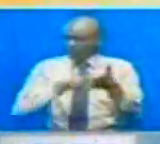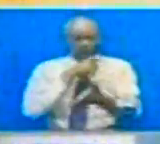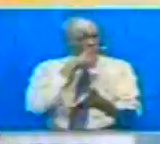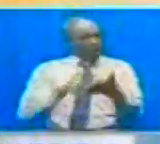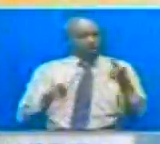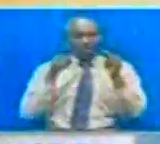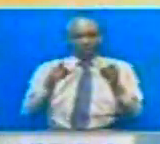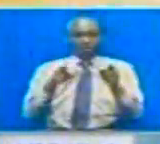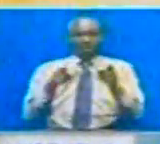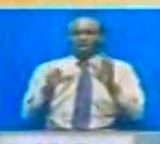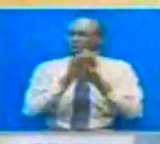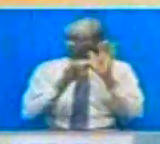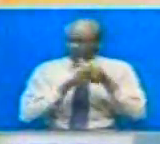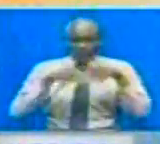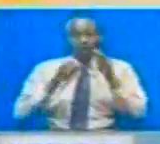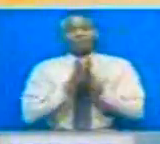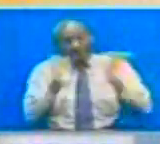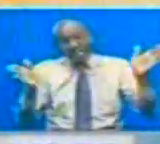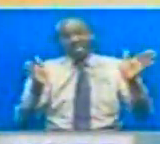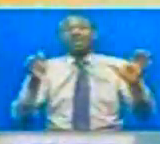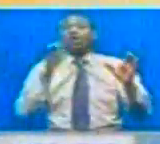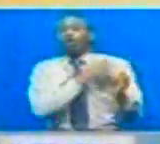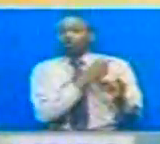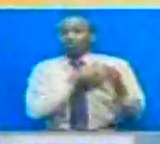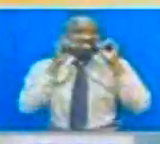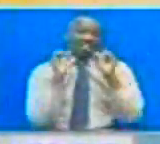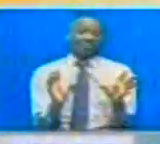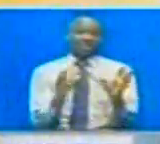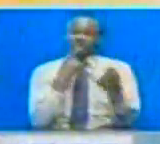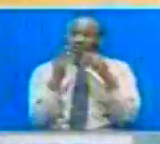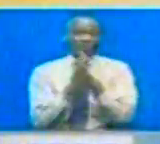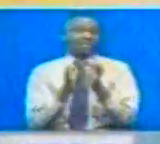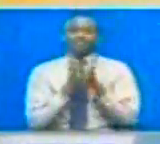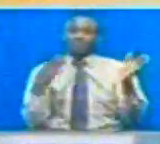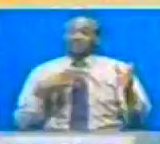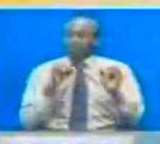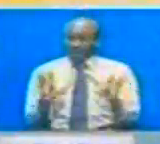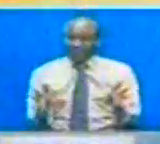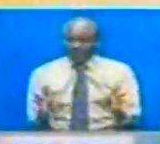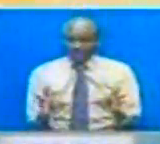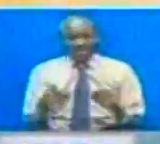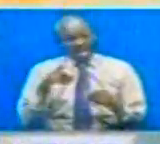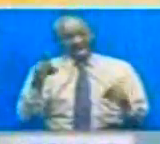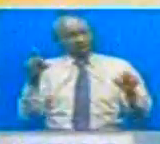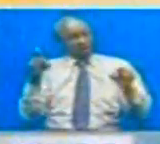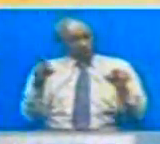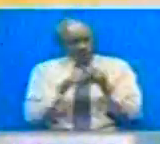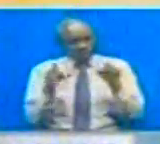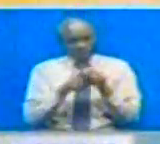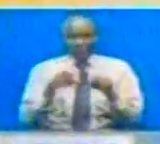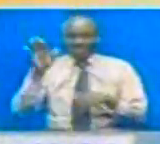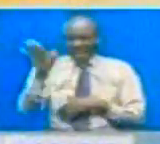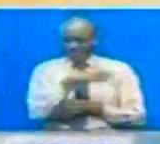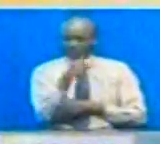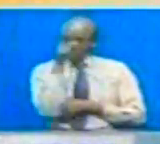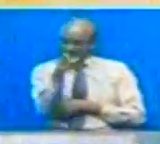was unconstitutional, there was no public consultation. Secondly, the process in the National Assembly